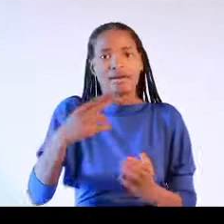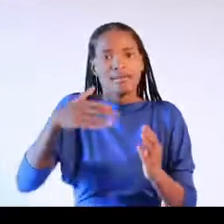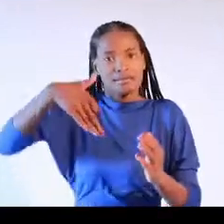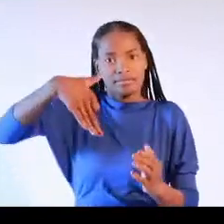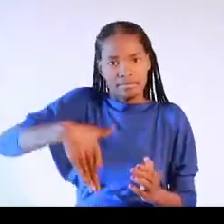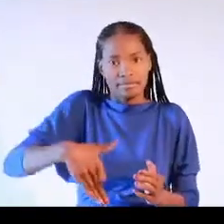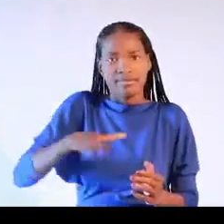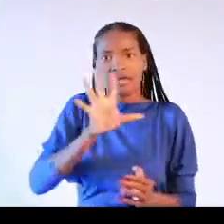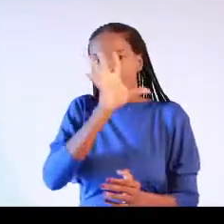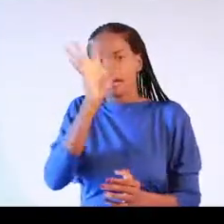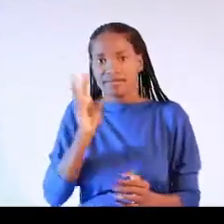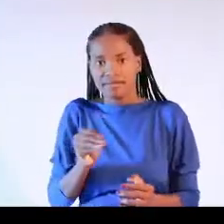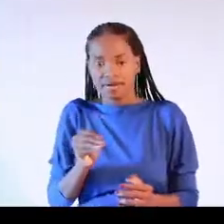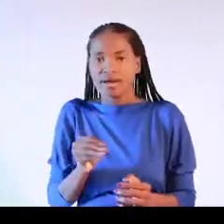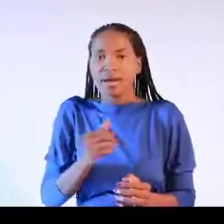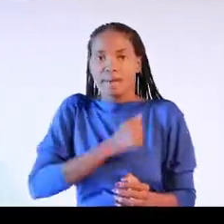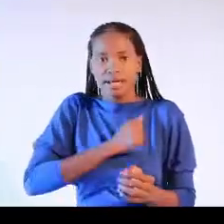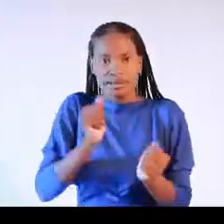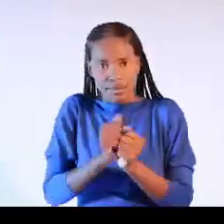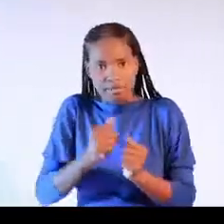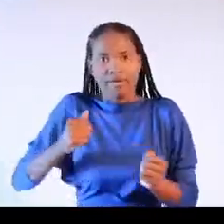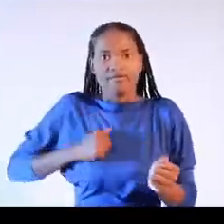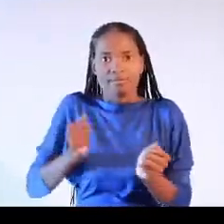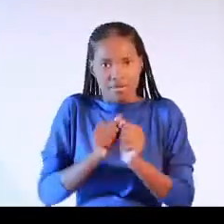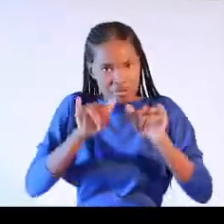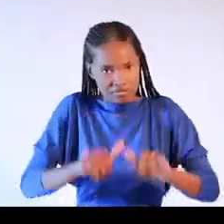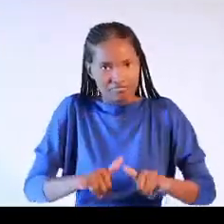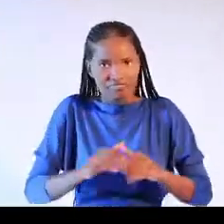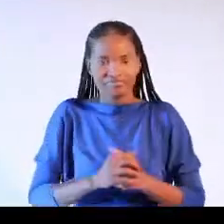in Namibia in Africa with my mother and my dad.